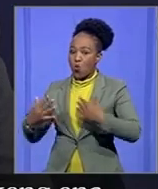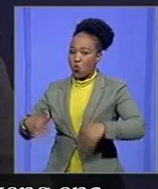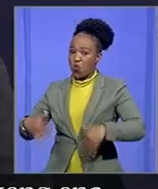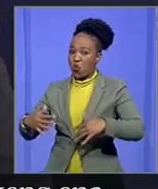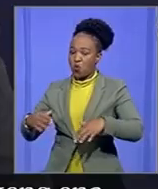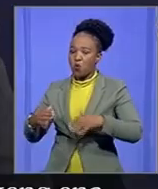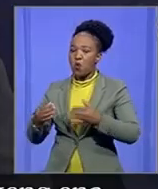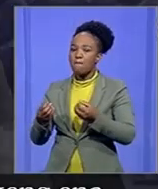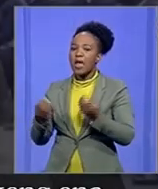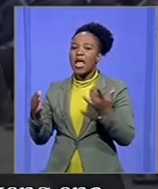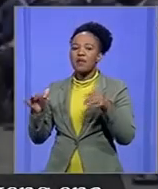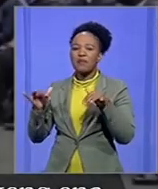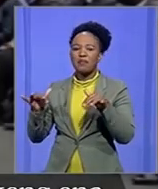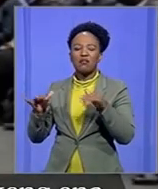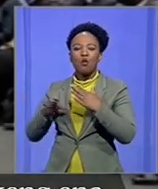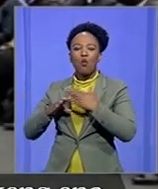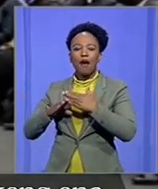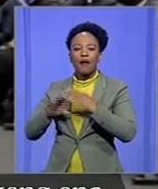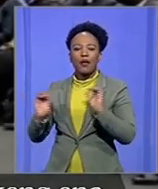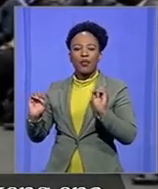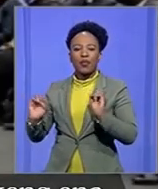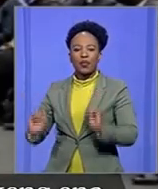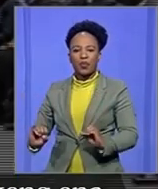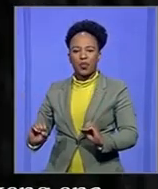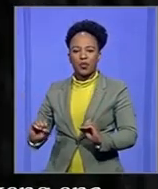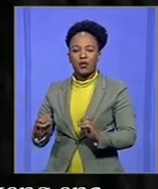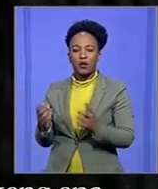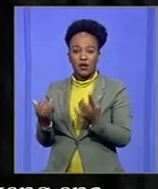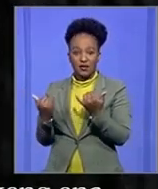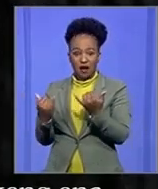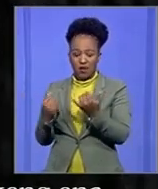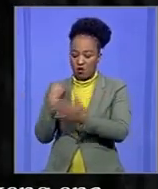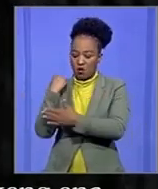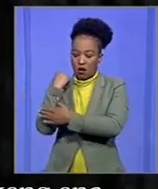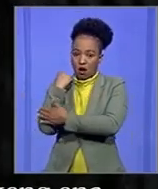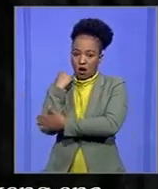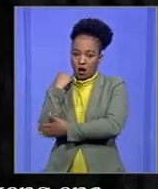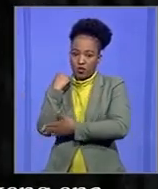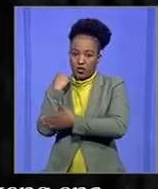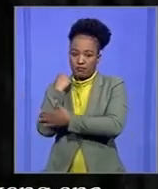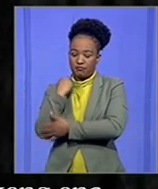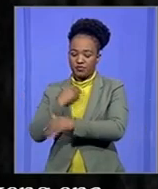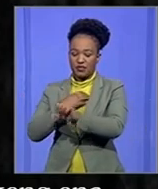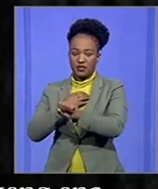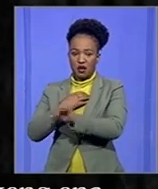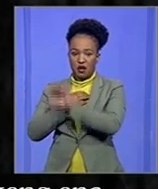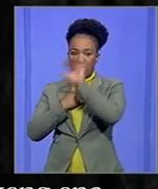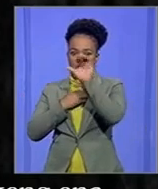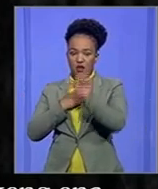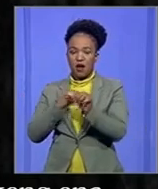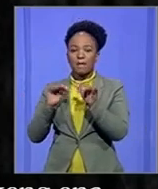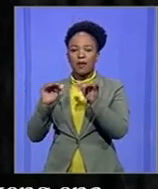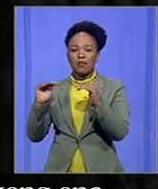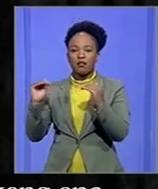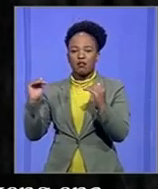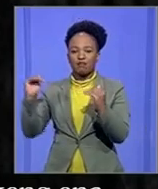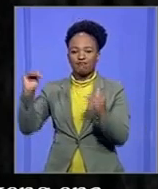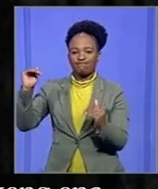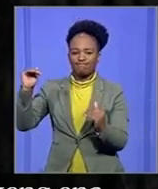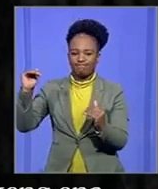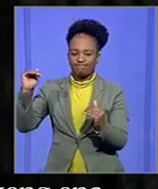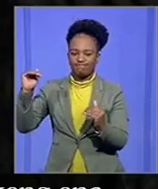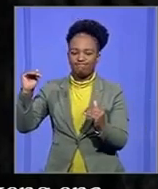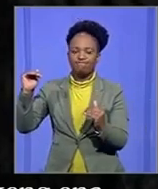Cabinet ena e diragala ka nako e leng gore naga ya Afrika Borwa ke naga e leng gore batho ba teng ga ba lekalekane. Go na le seo re se